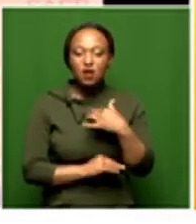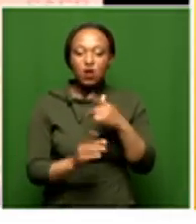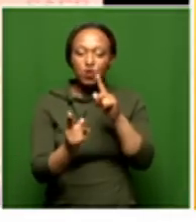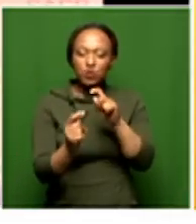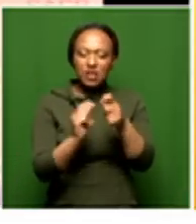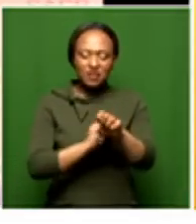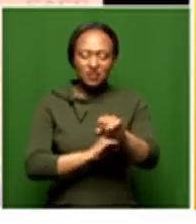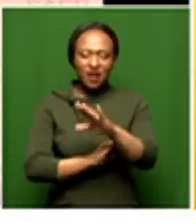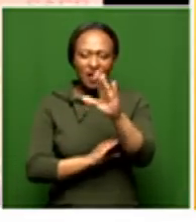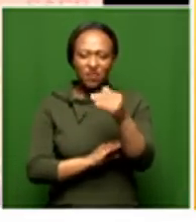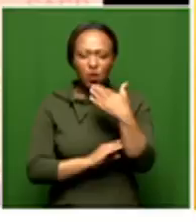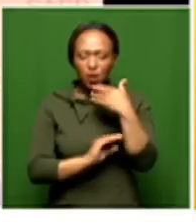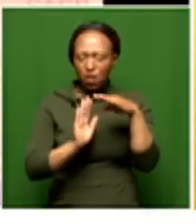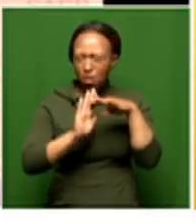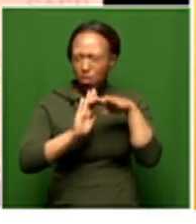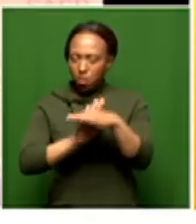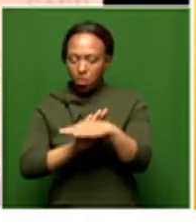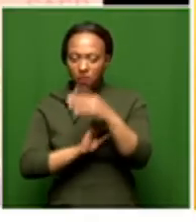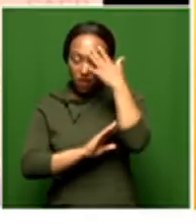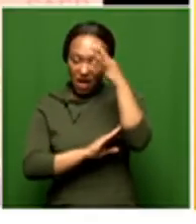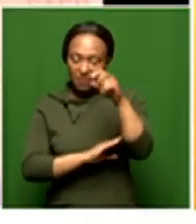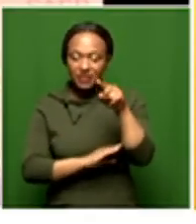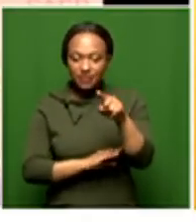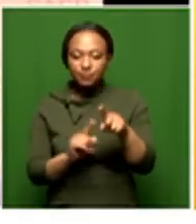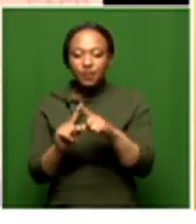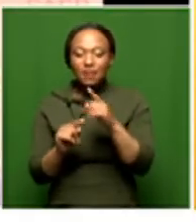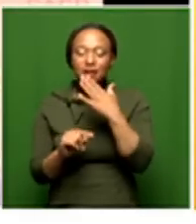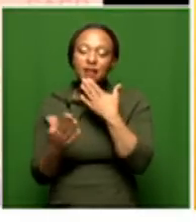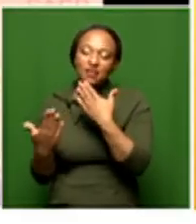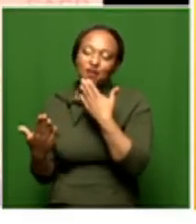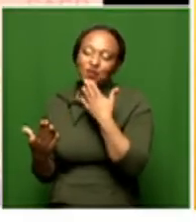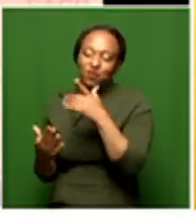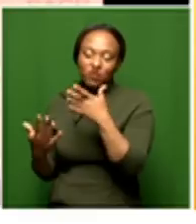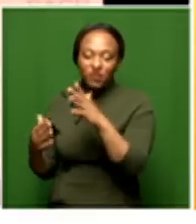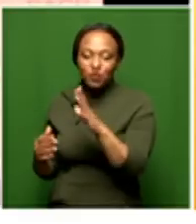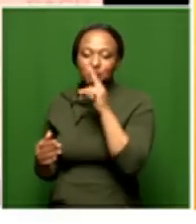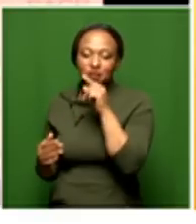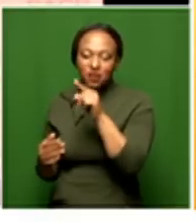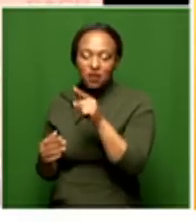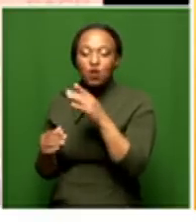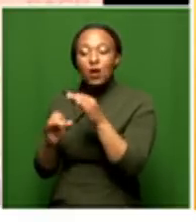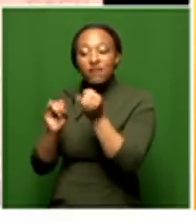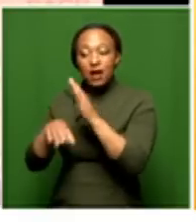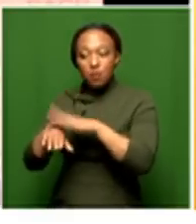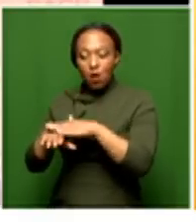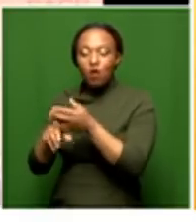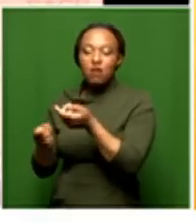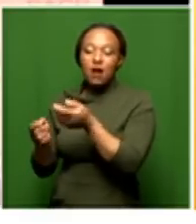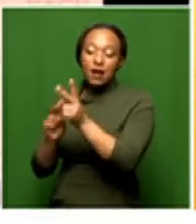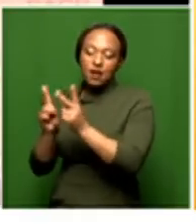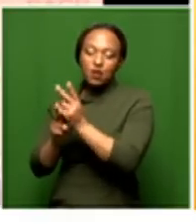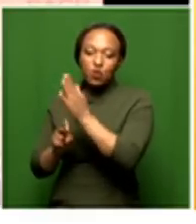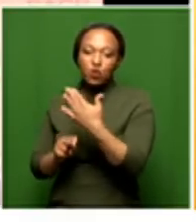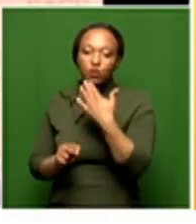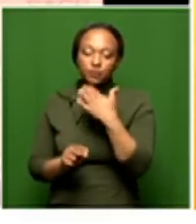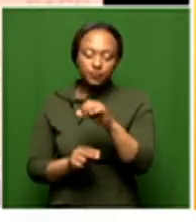into a mafia state, and many, many other issues. But I thank you so much for what you've spoken to us. We will invite you back again. Solly Mapaila,